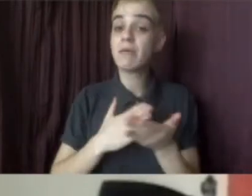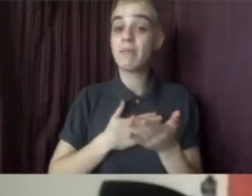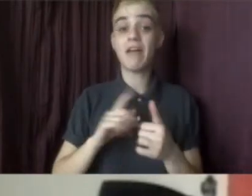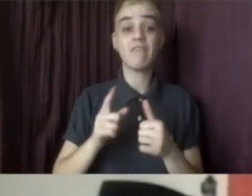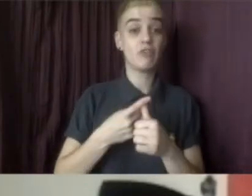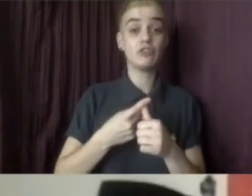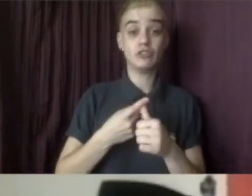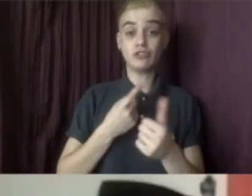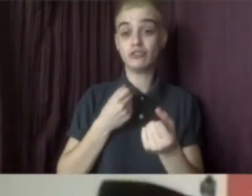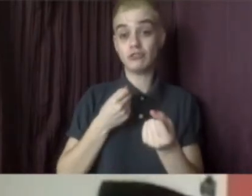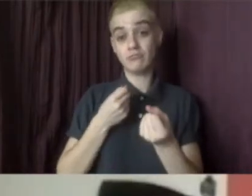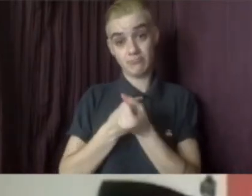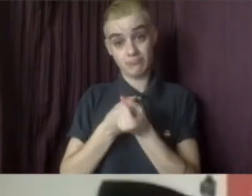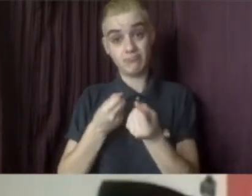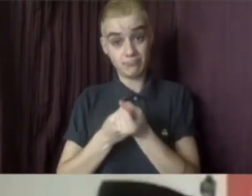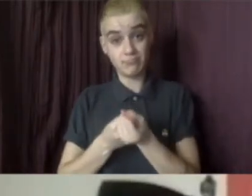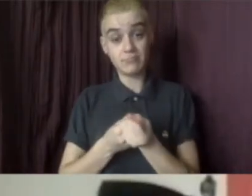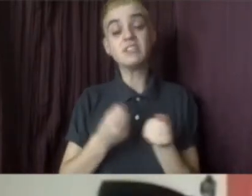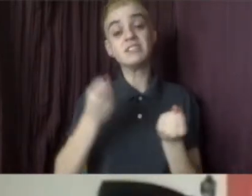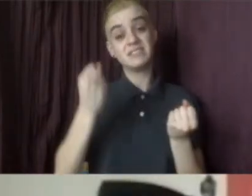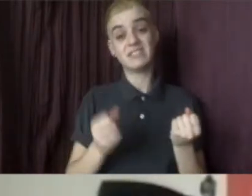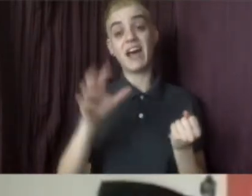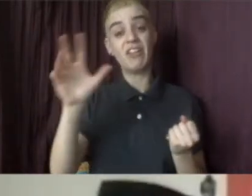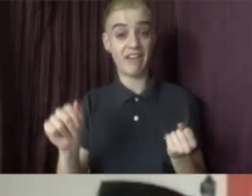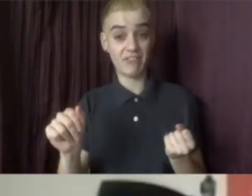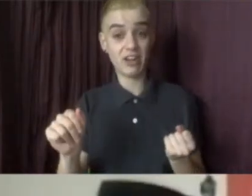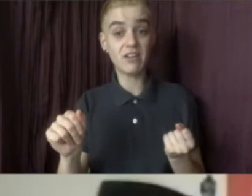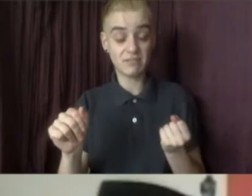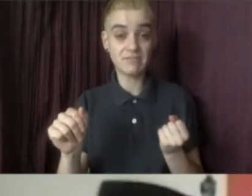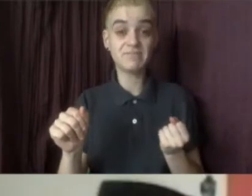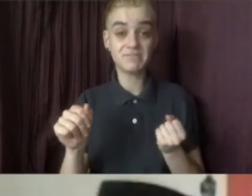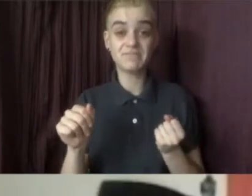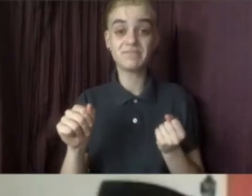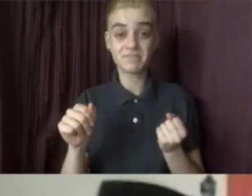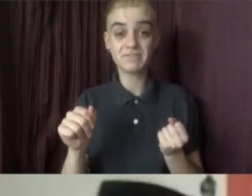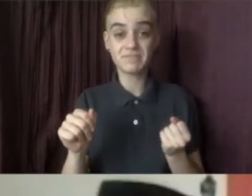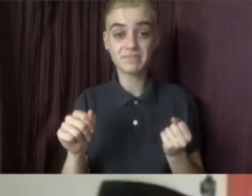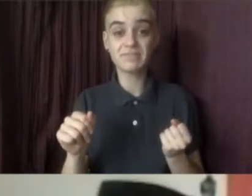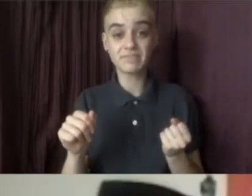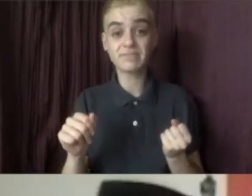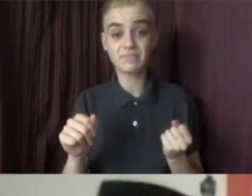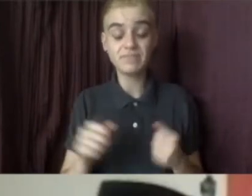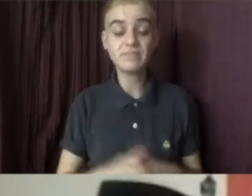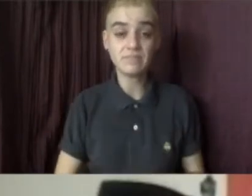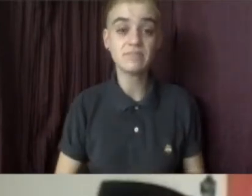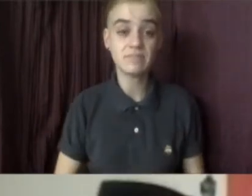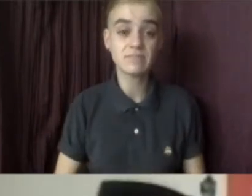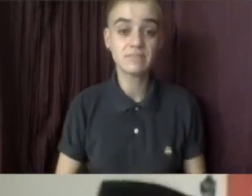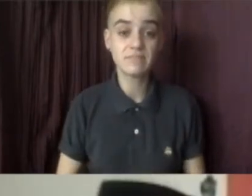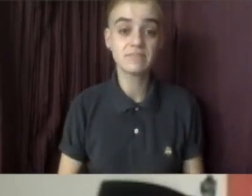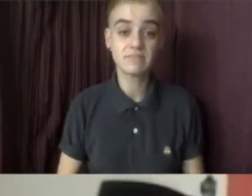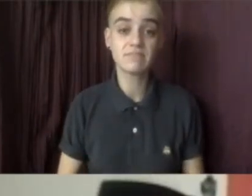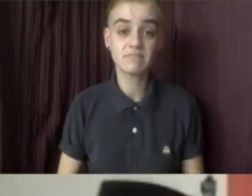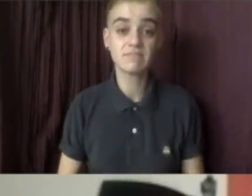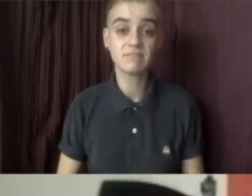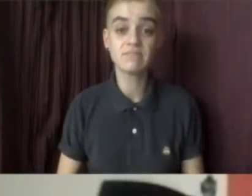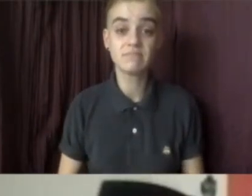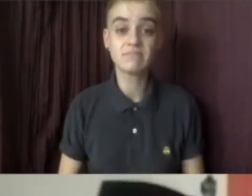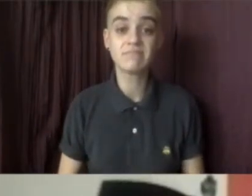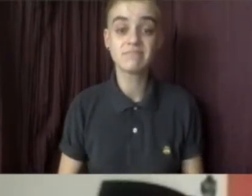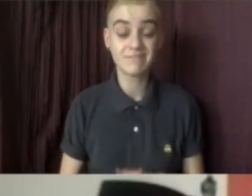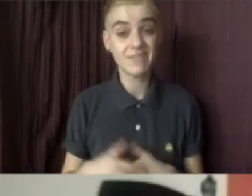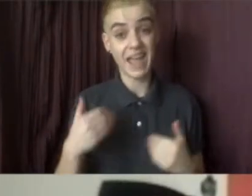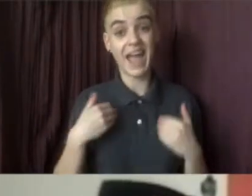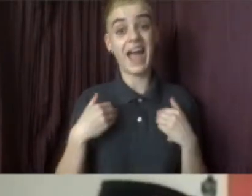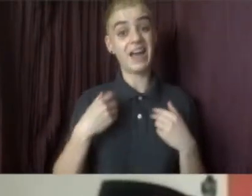ago, and they weren't. It was not until we told them, and we told Coca-Cola and Nike and all those companies, if you don't divest from